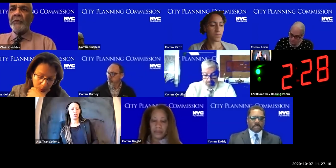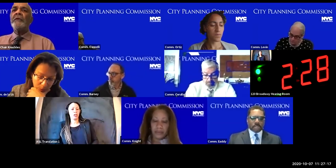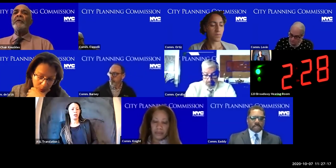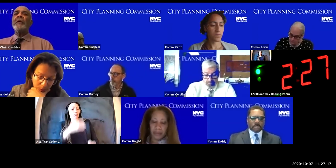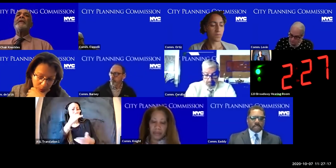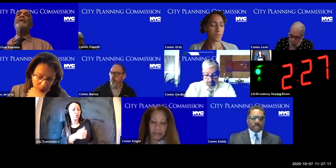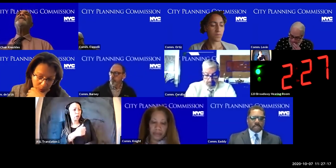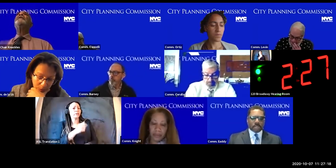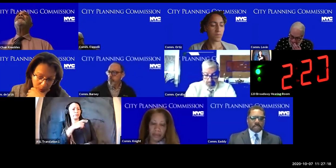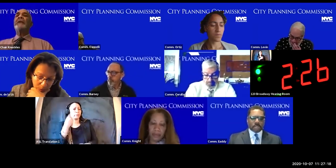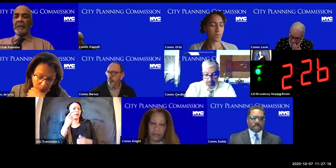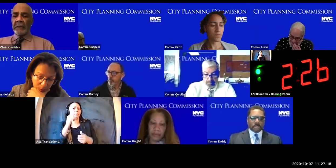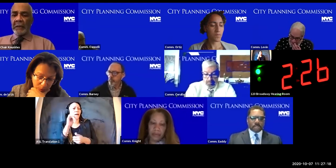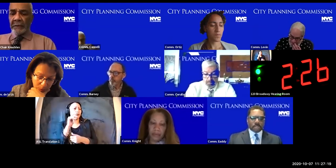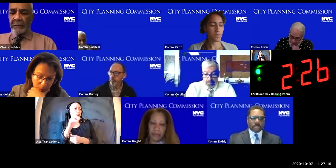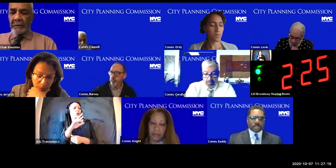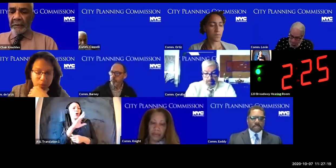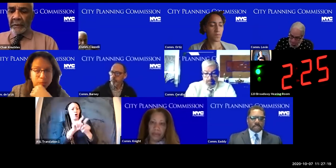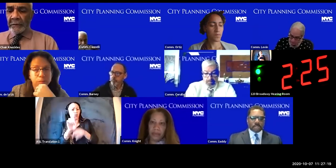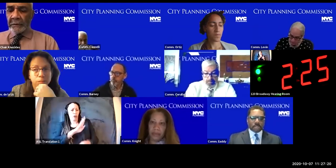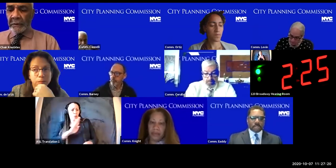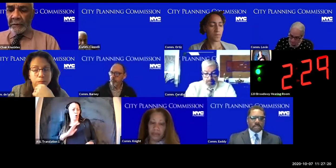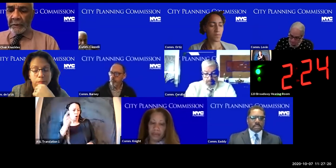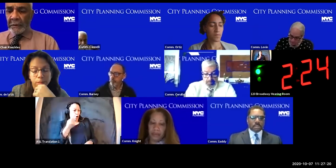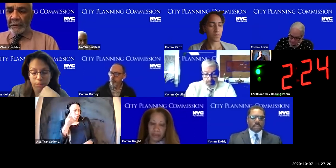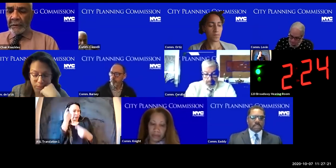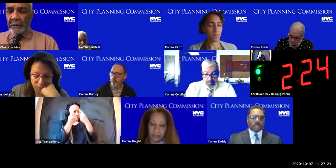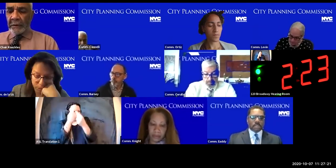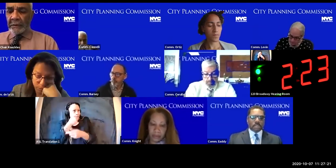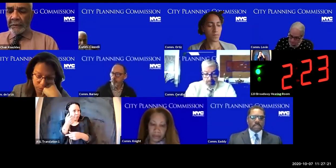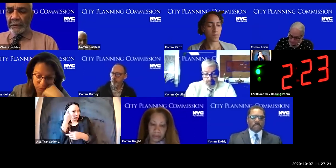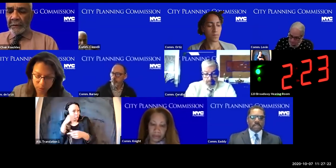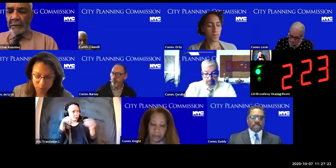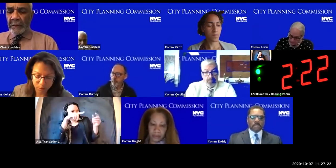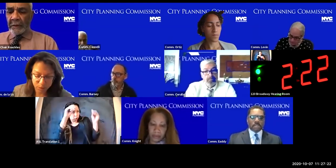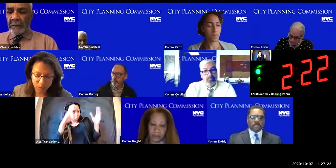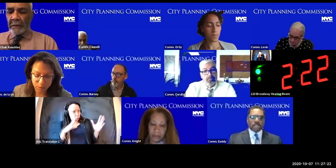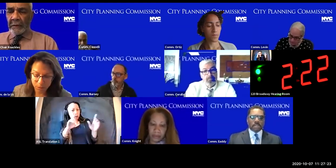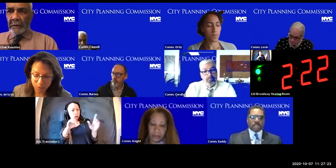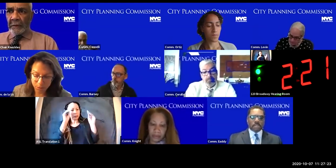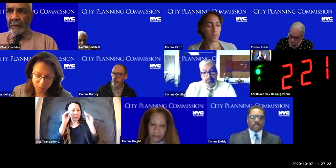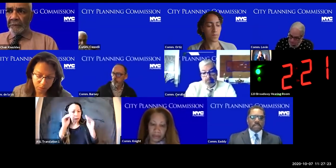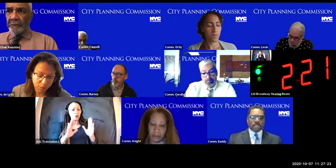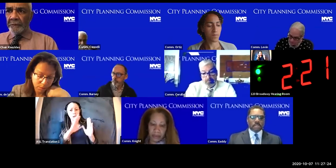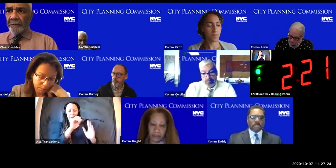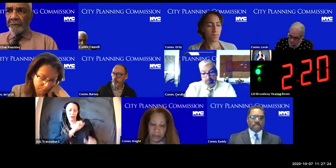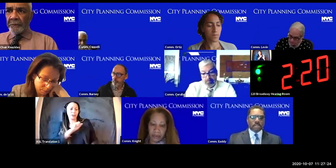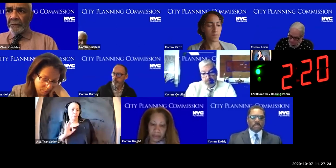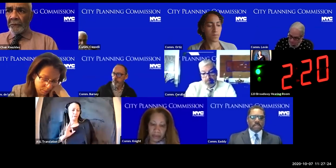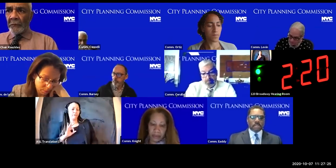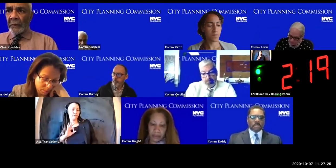Pastor Cazes and the board. They always think what's best for the students, the teachers, and the staff.